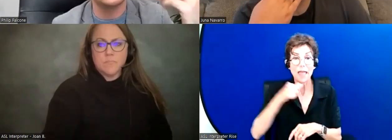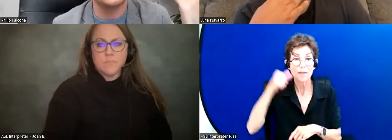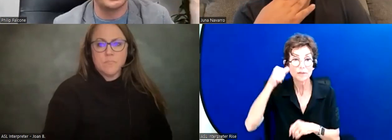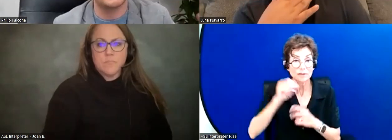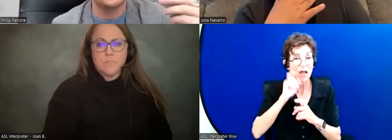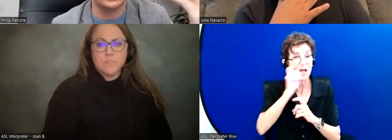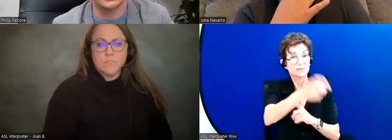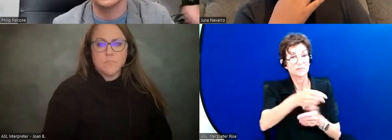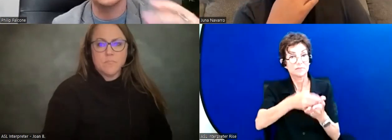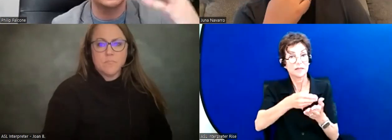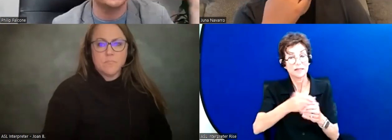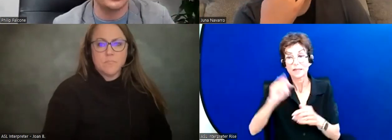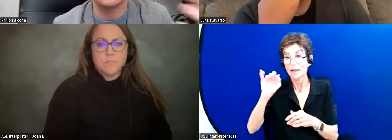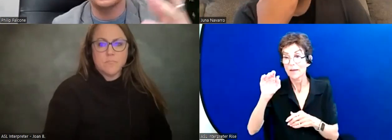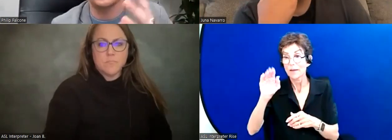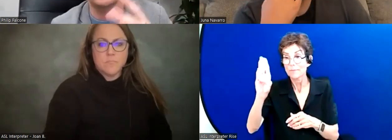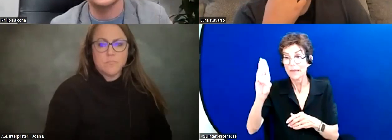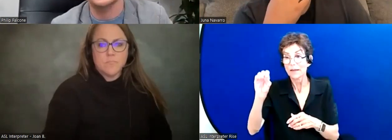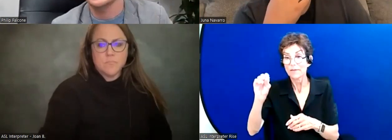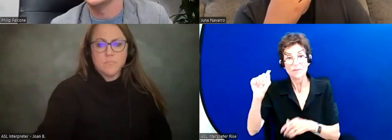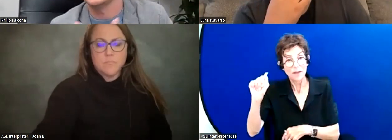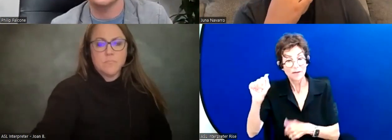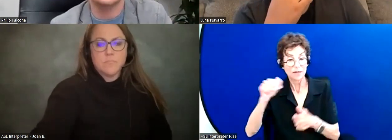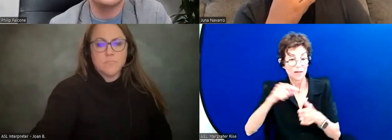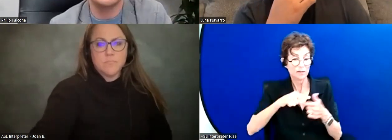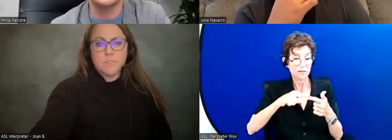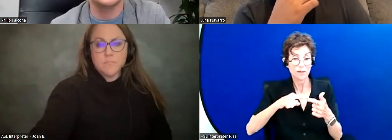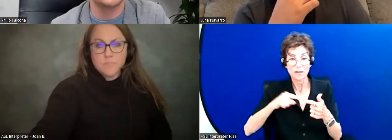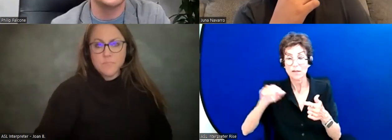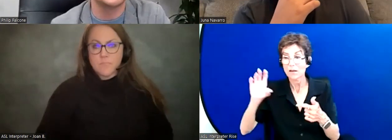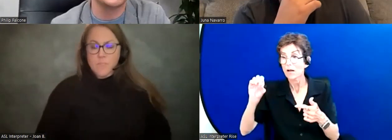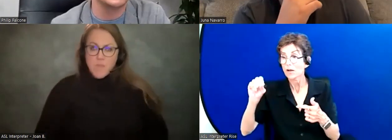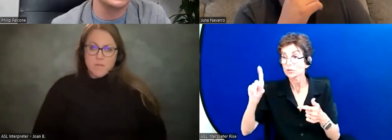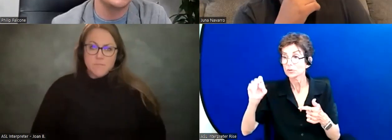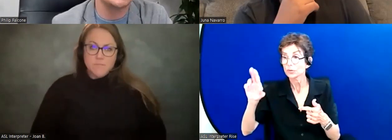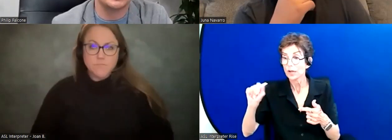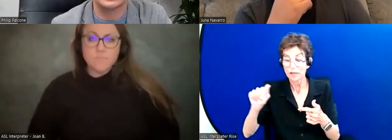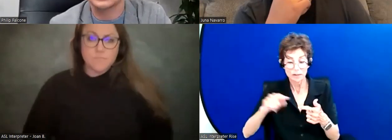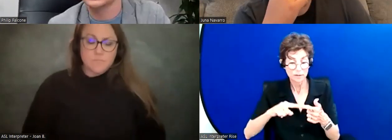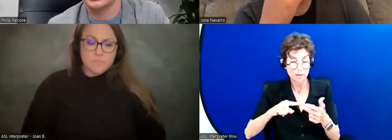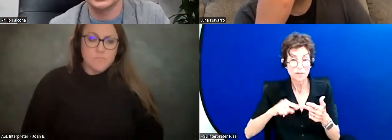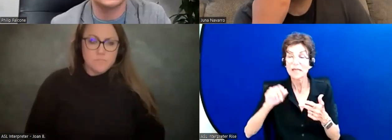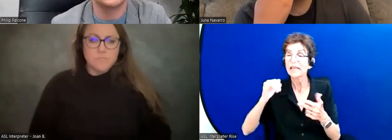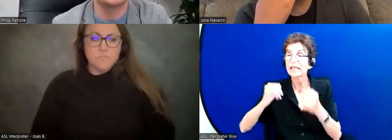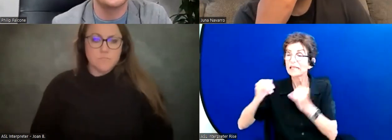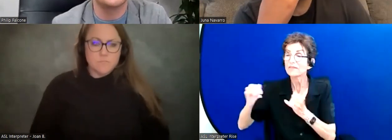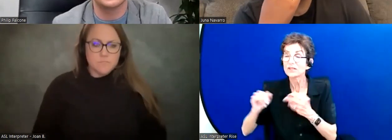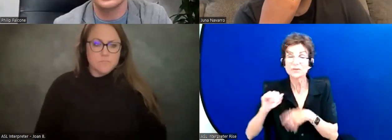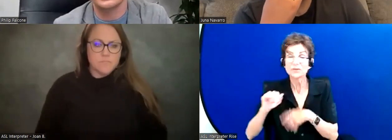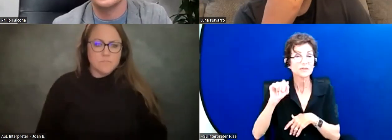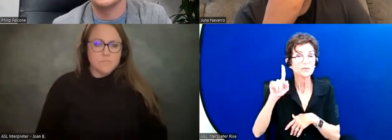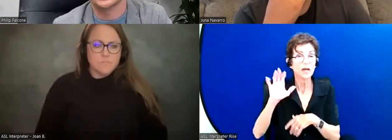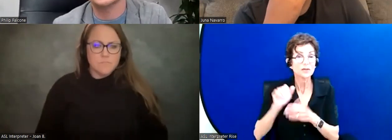Bank of America, Altura, Provident Bank, all that. And then you also just have individuals who want to chip in $50, $100, whatever it may